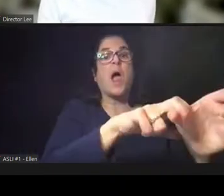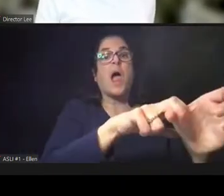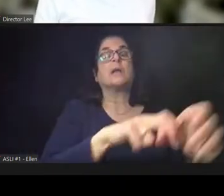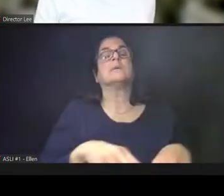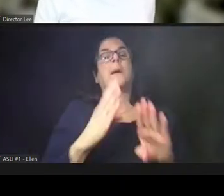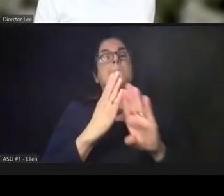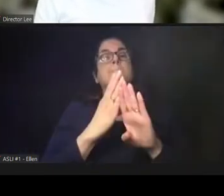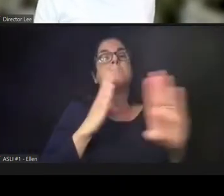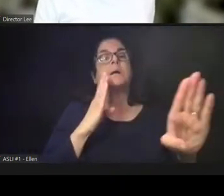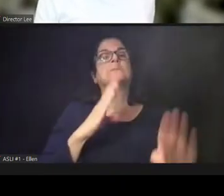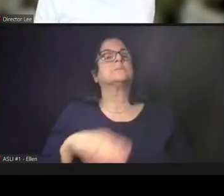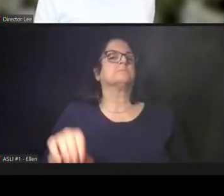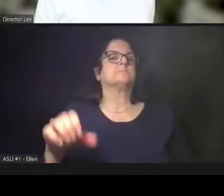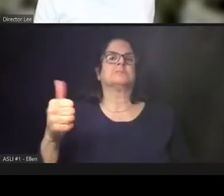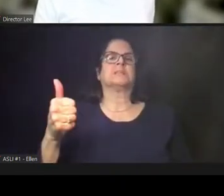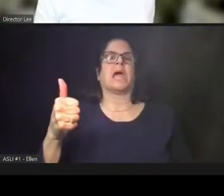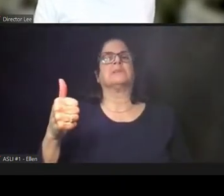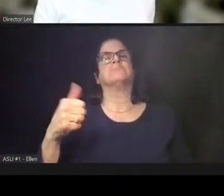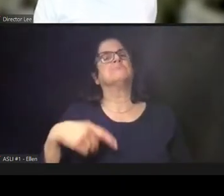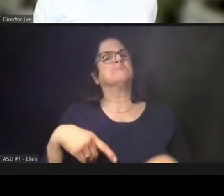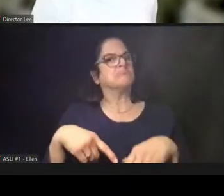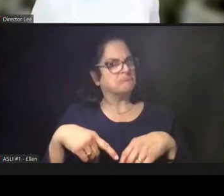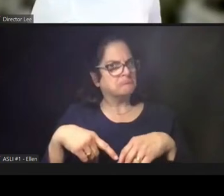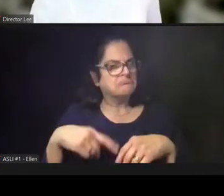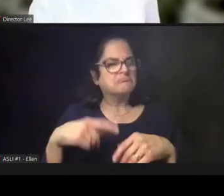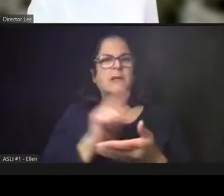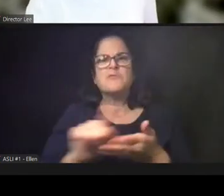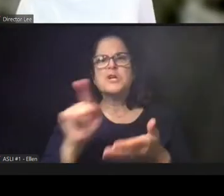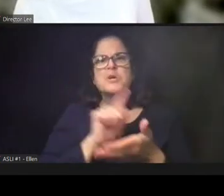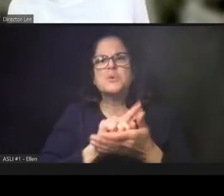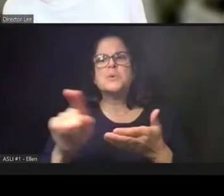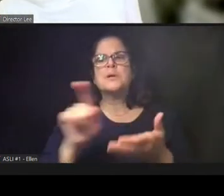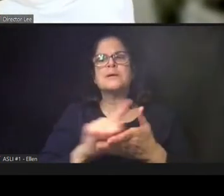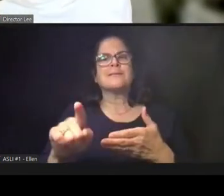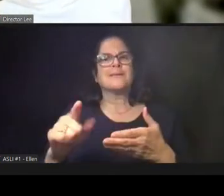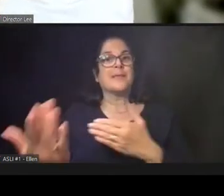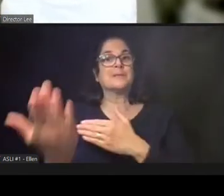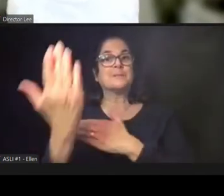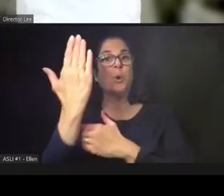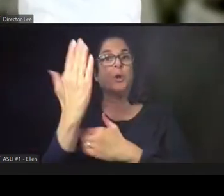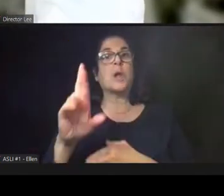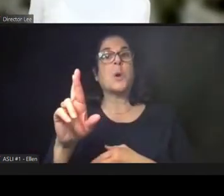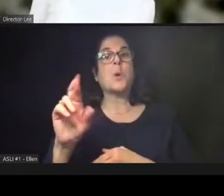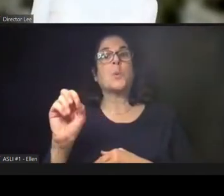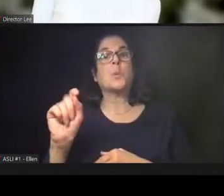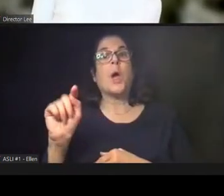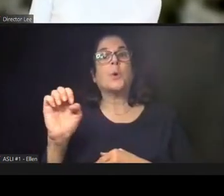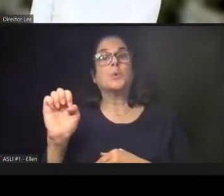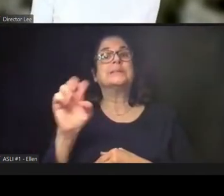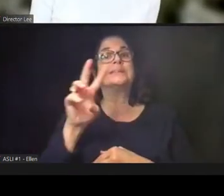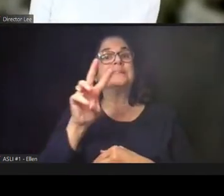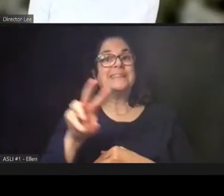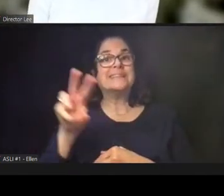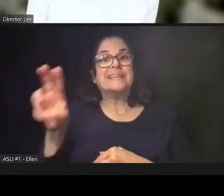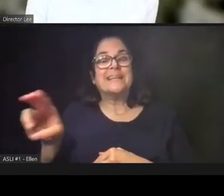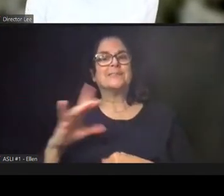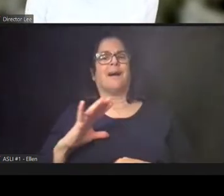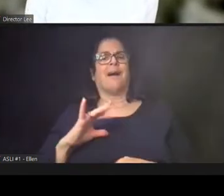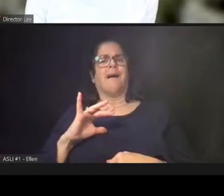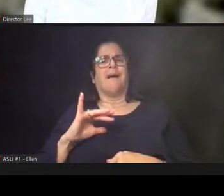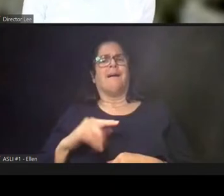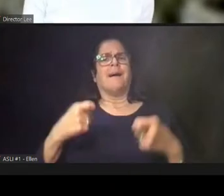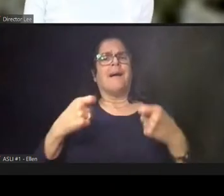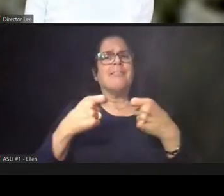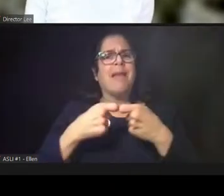pleased to find myself riding an electric bus on Route 66. Thank you for this opportunity to